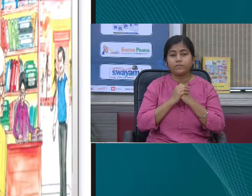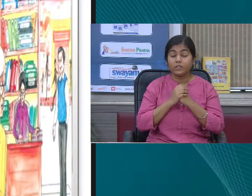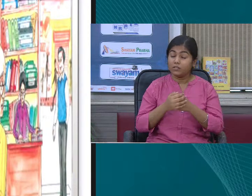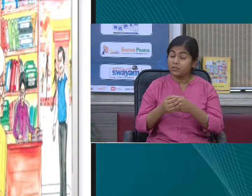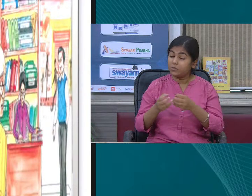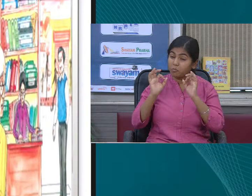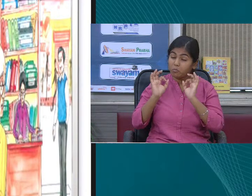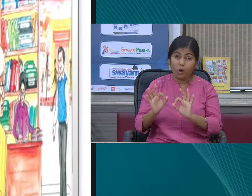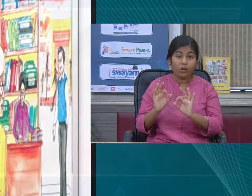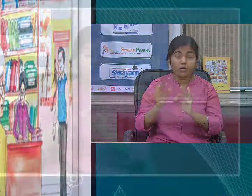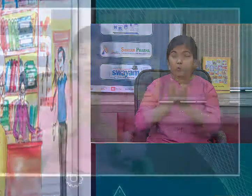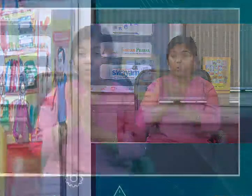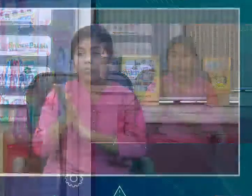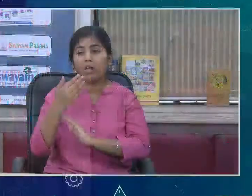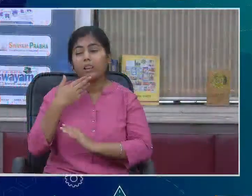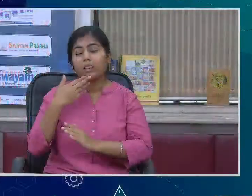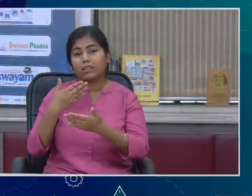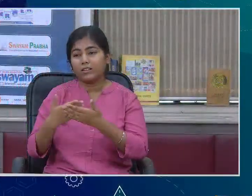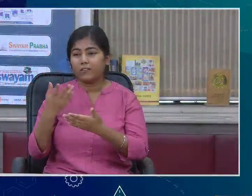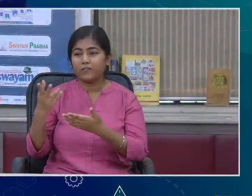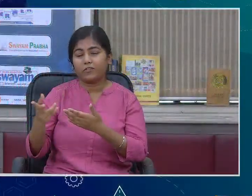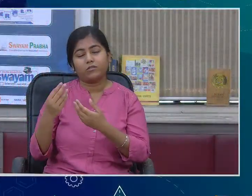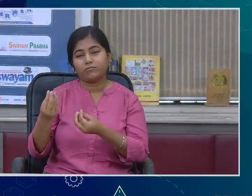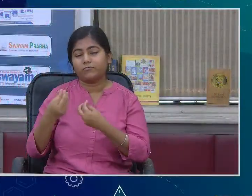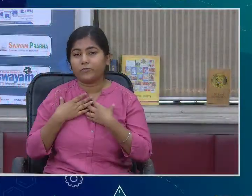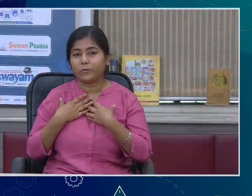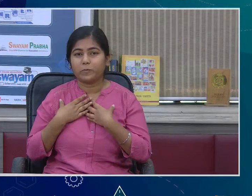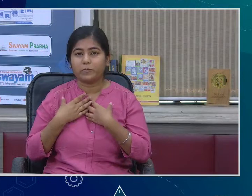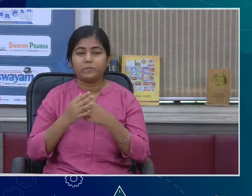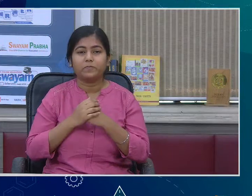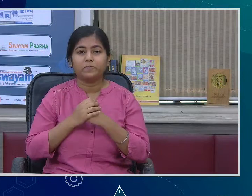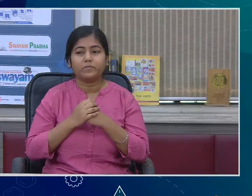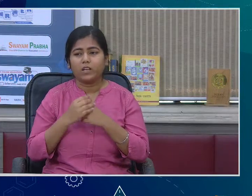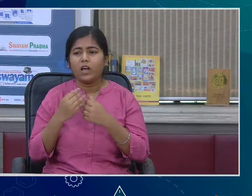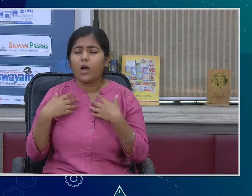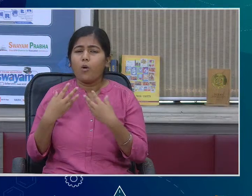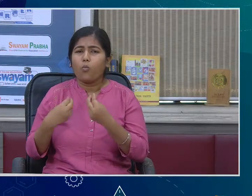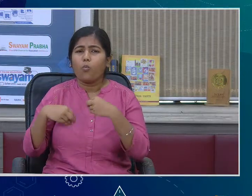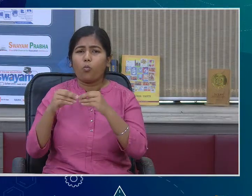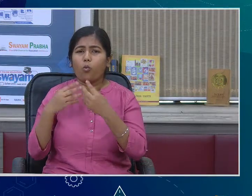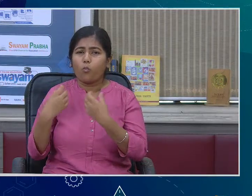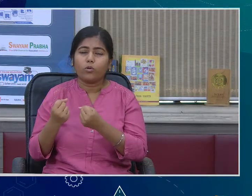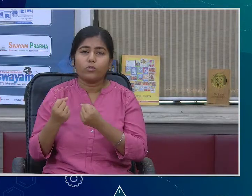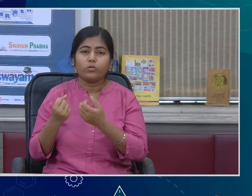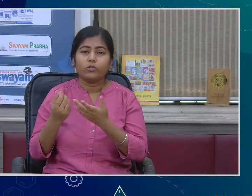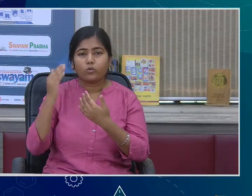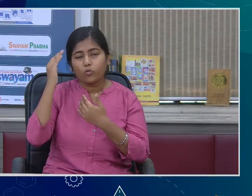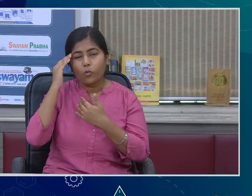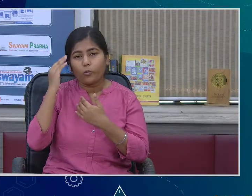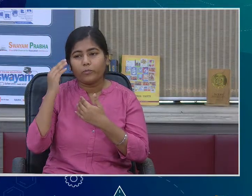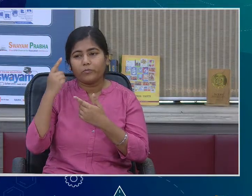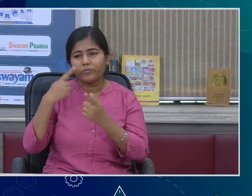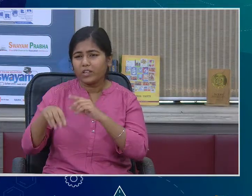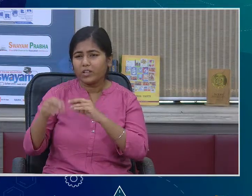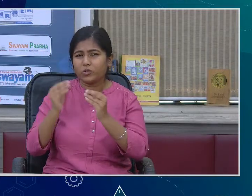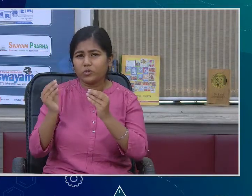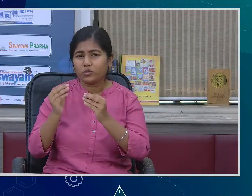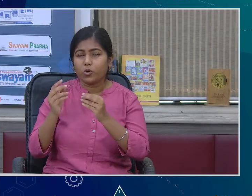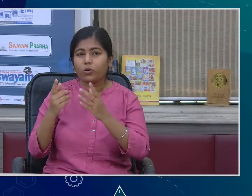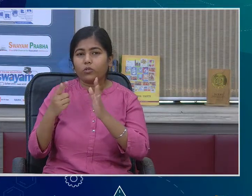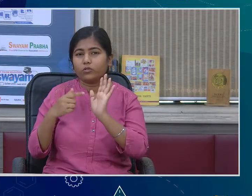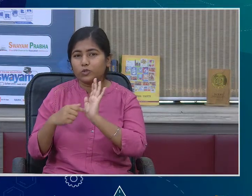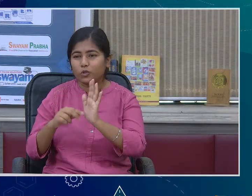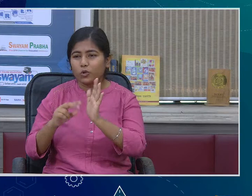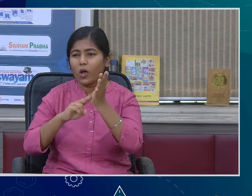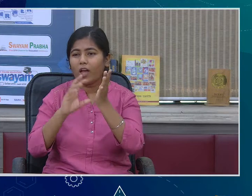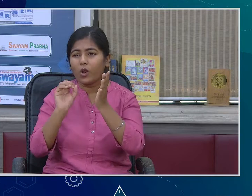method, ma'am. Thank you for this valuable input. And one more thing I wanted to ask you. You showed some of the novel